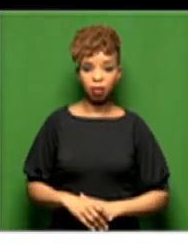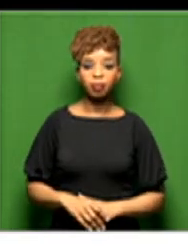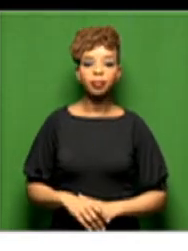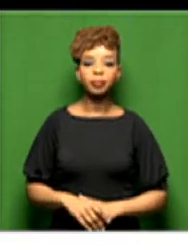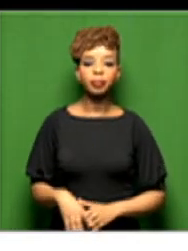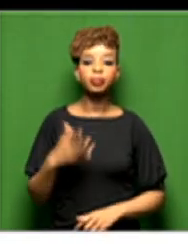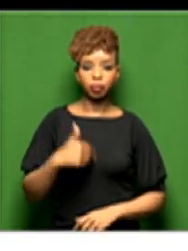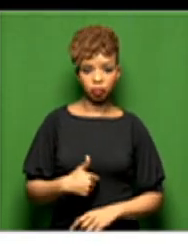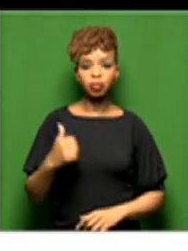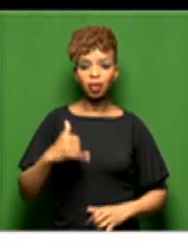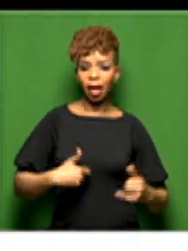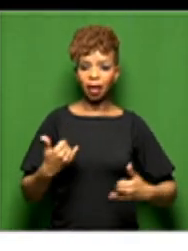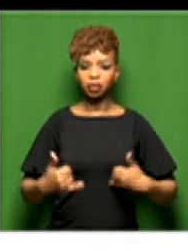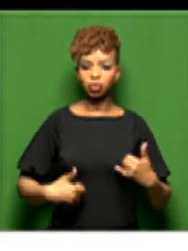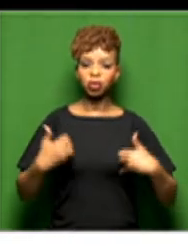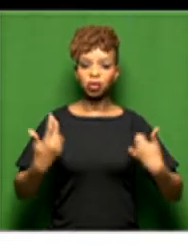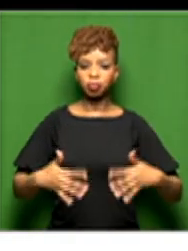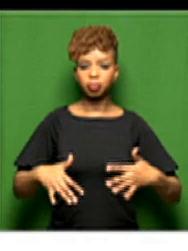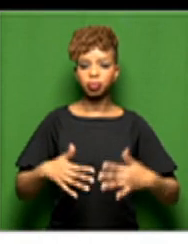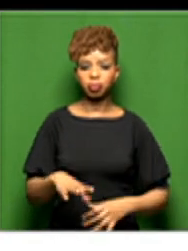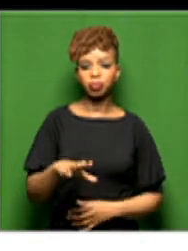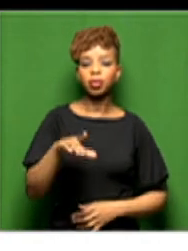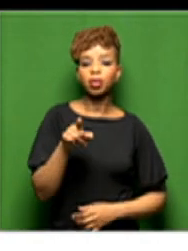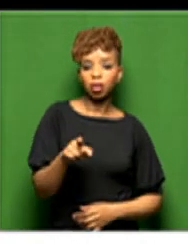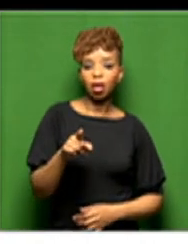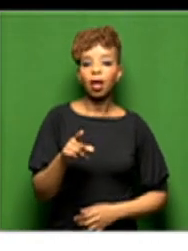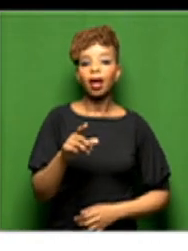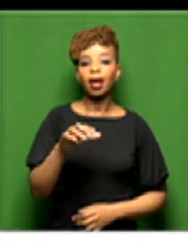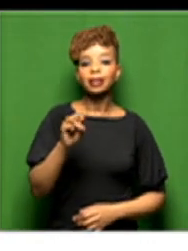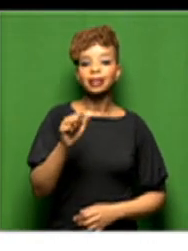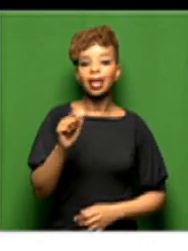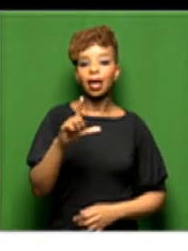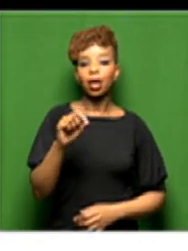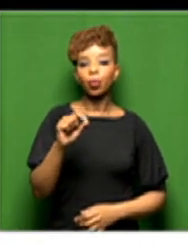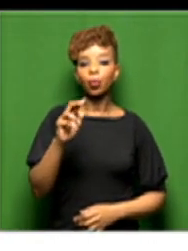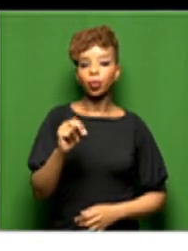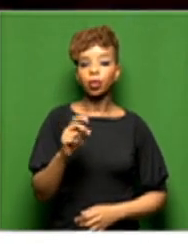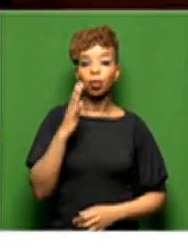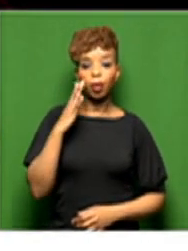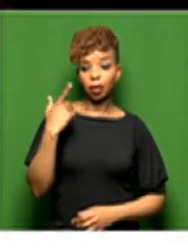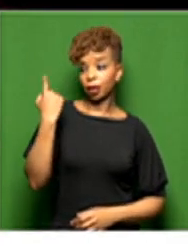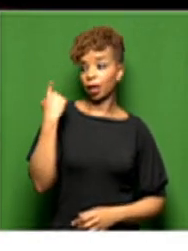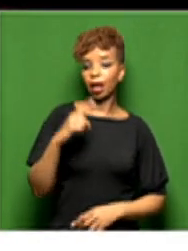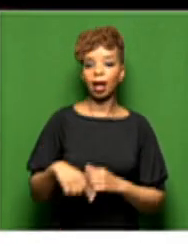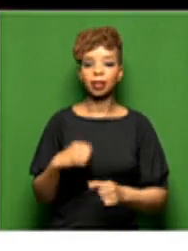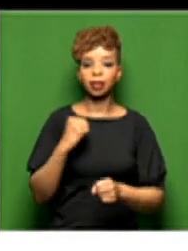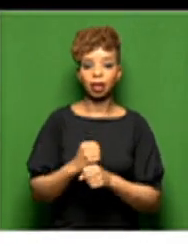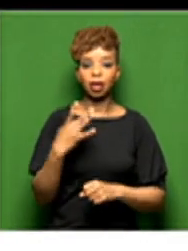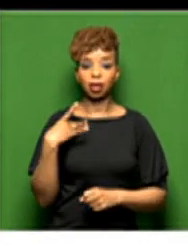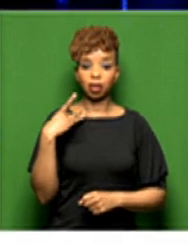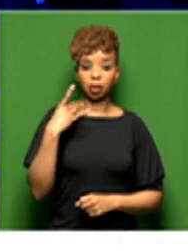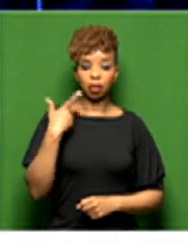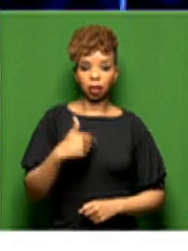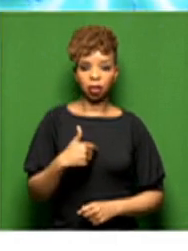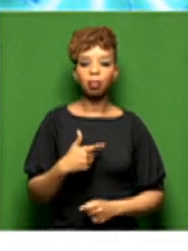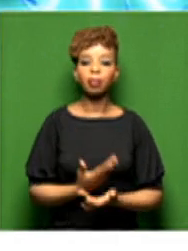I enjoyed Saloon so much because when I got my debut role last year, my television debut role, I was able